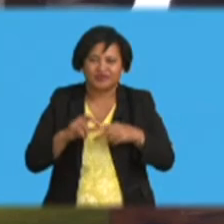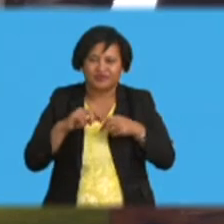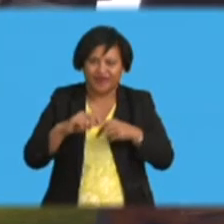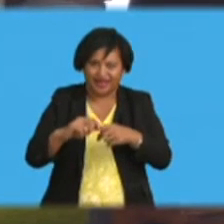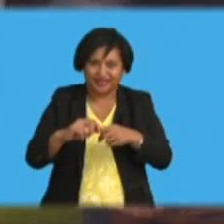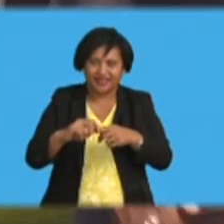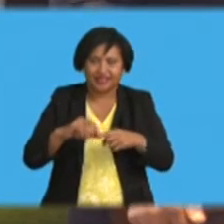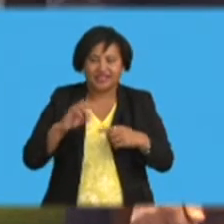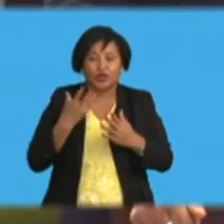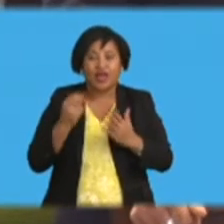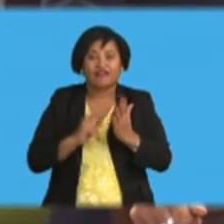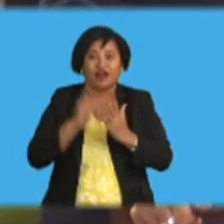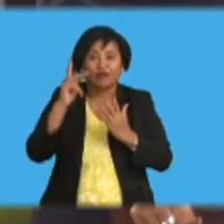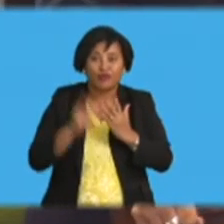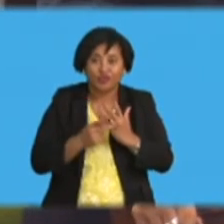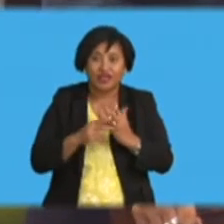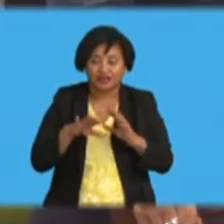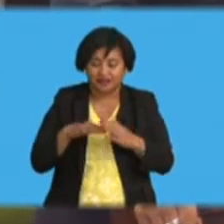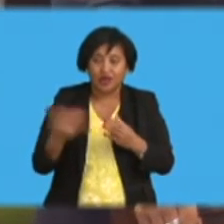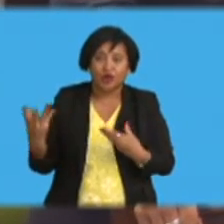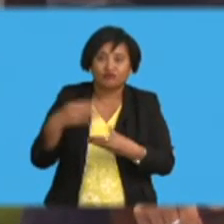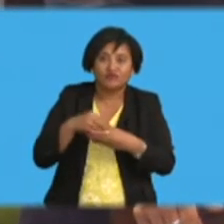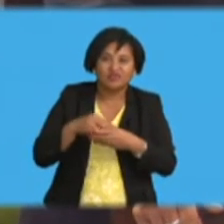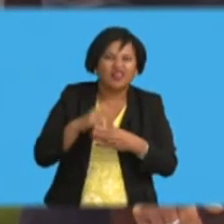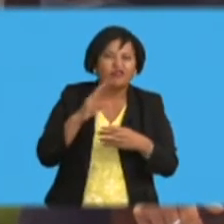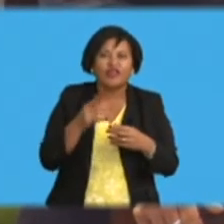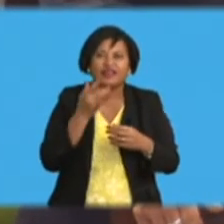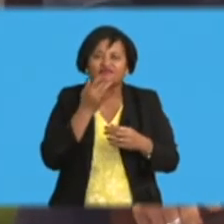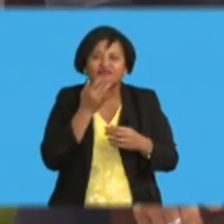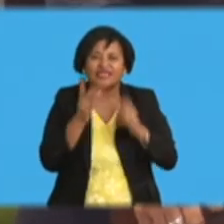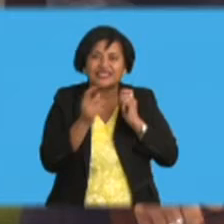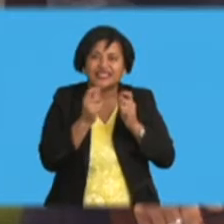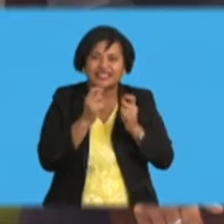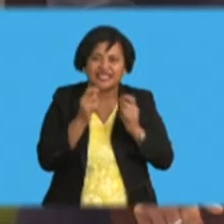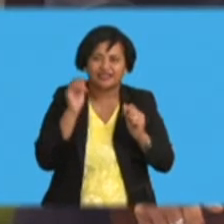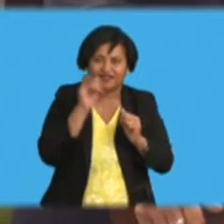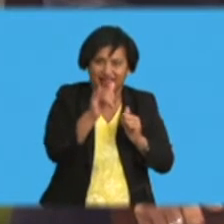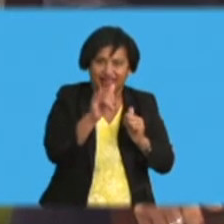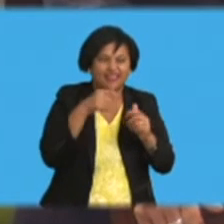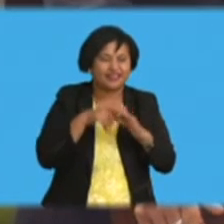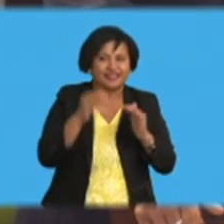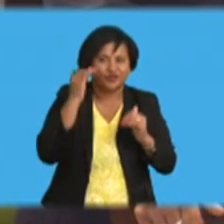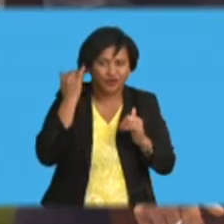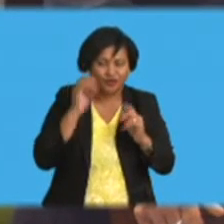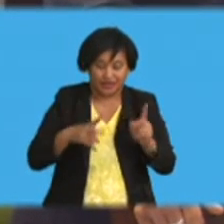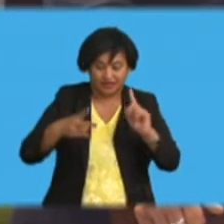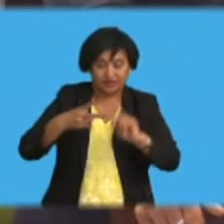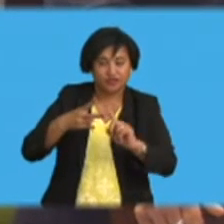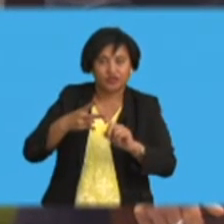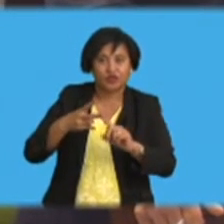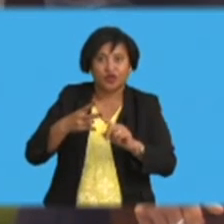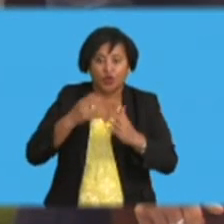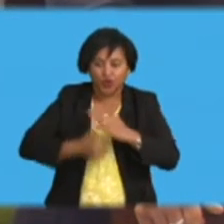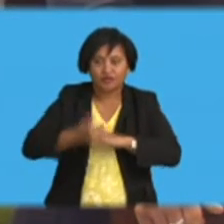1 of the project will see the installation of the simulators for Fiji Airways' own pilot training requirements. Phase 2 will see the establishment